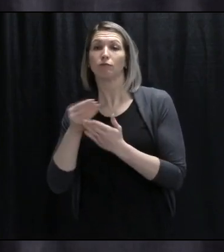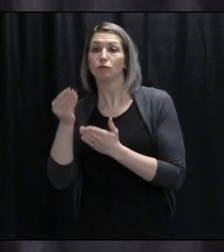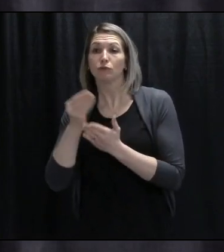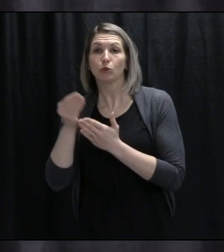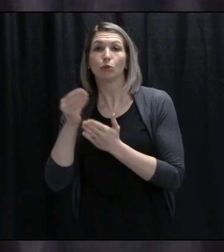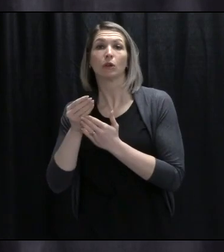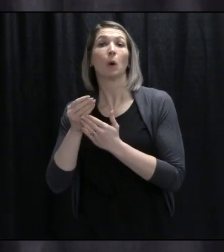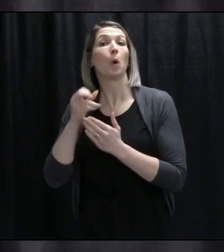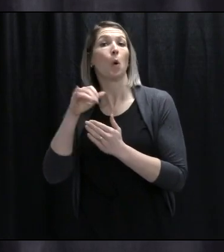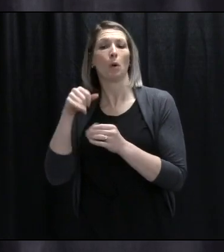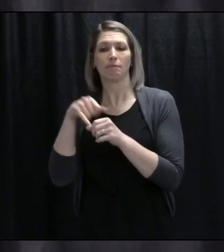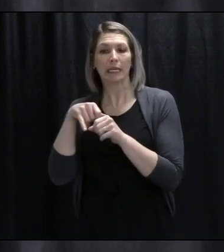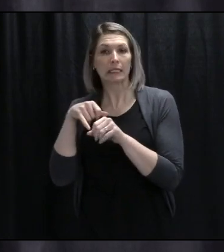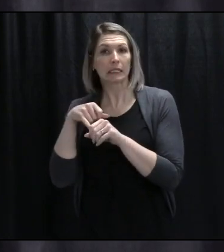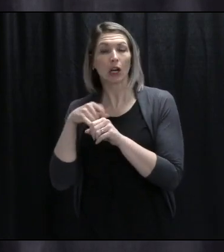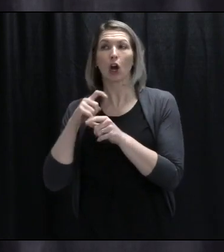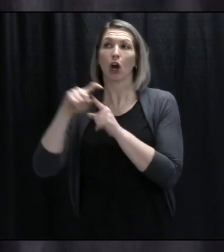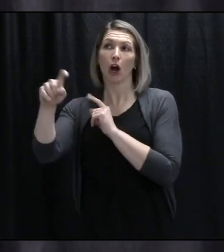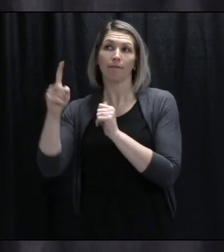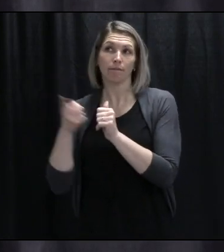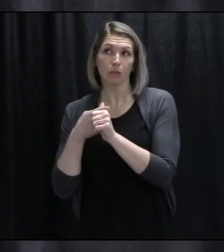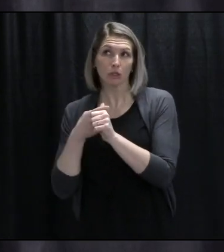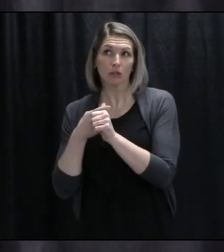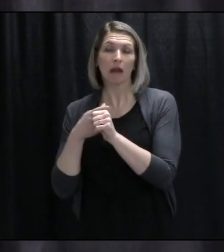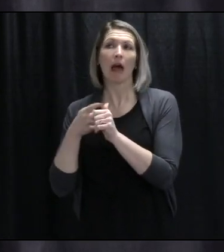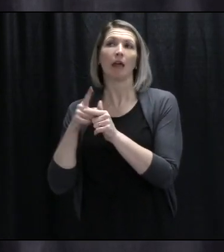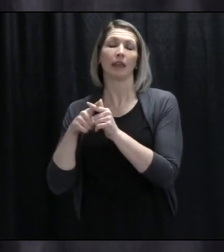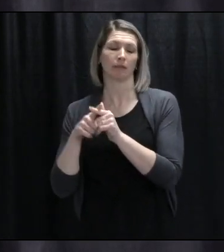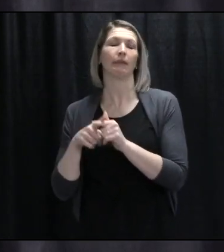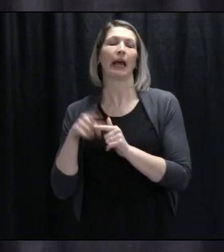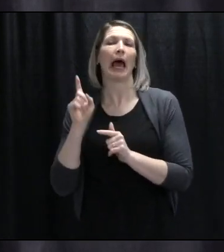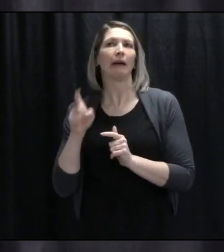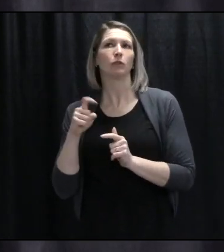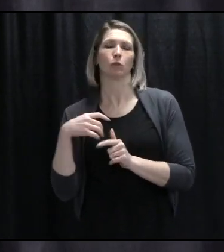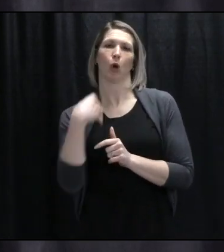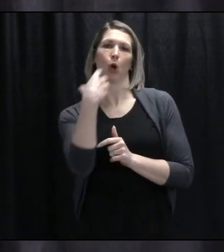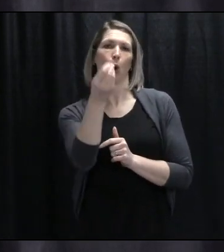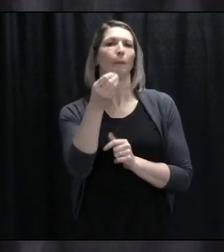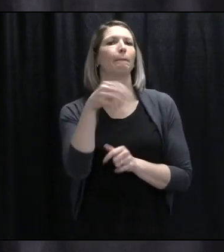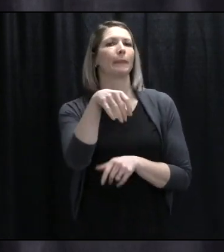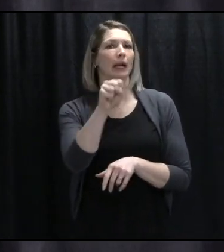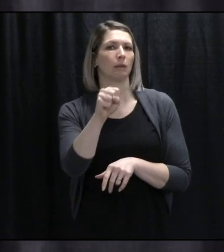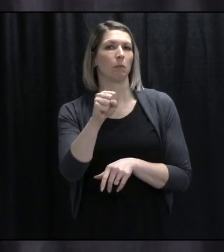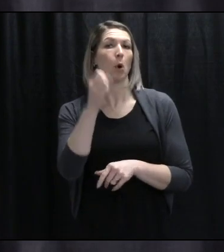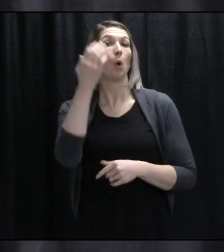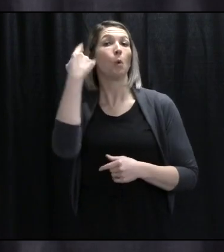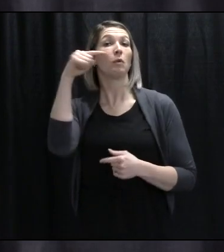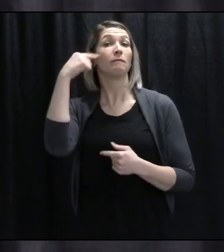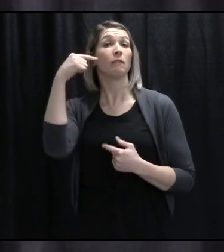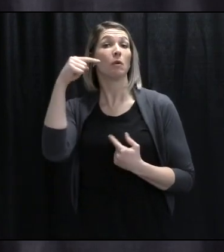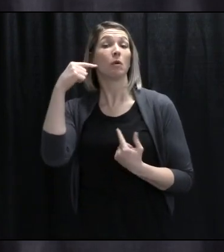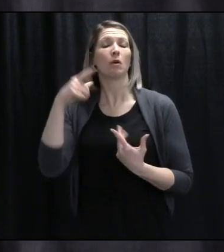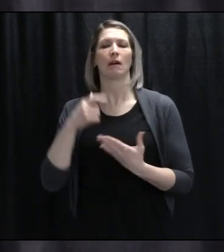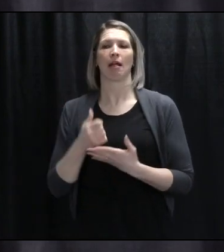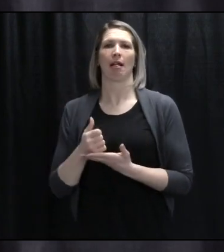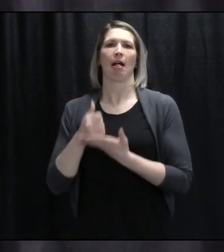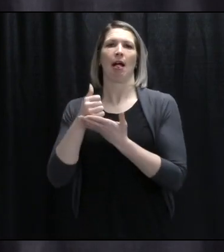prescriptions. This is not only for your protection, but for that of essential employees as